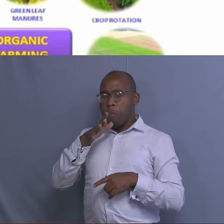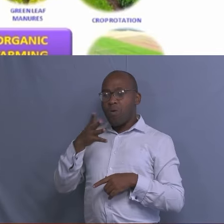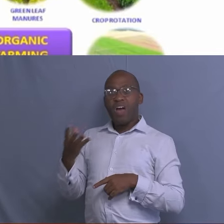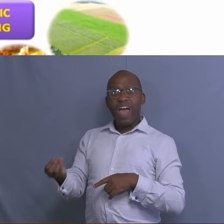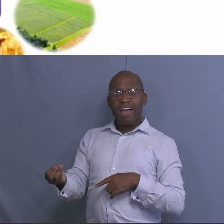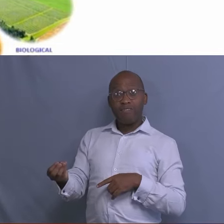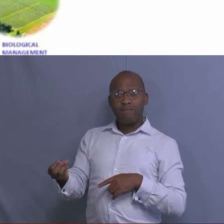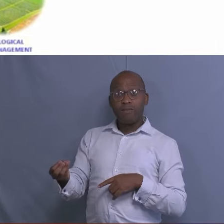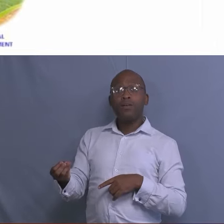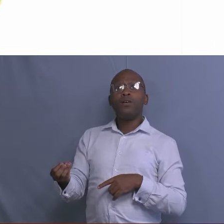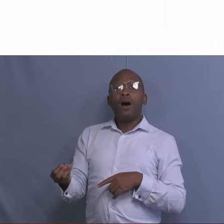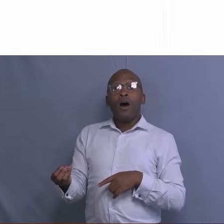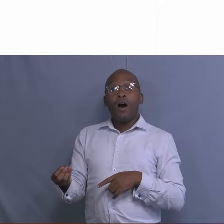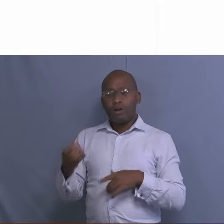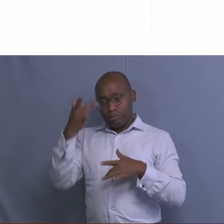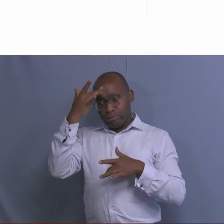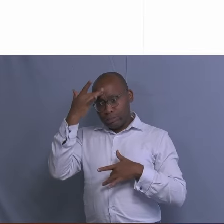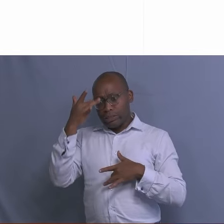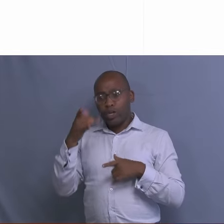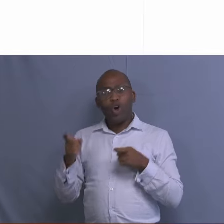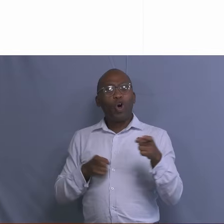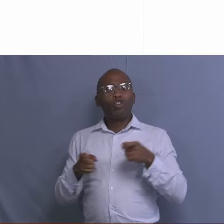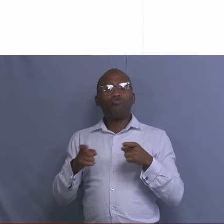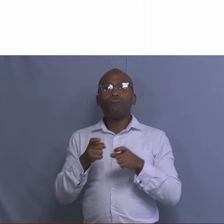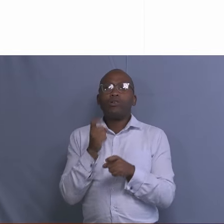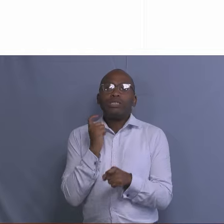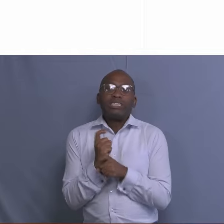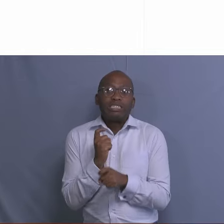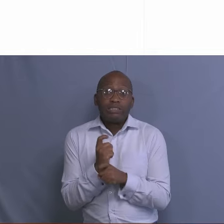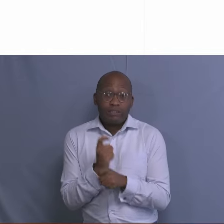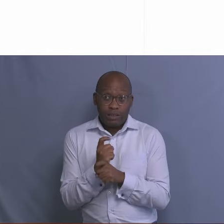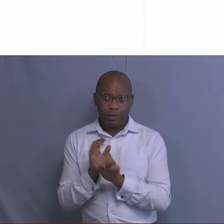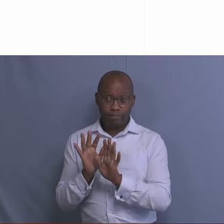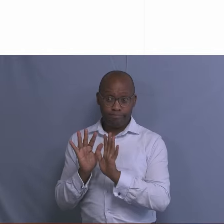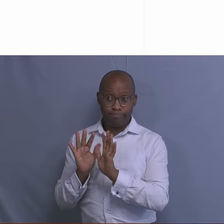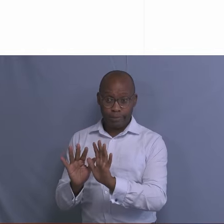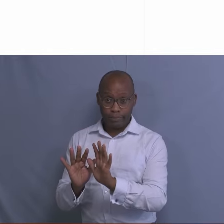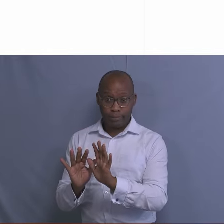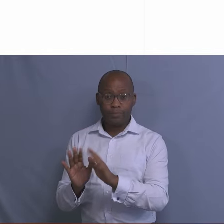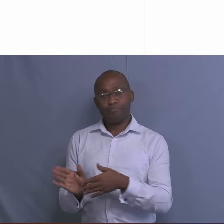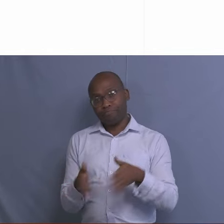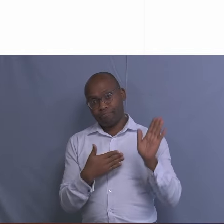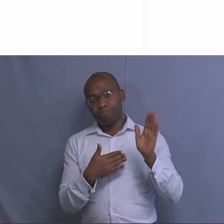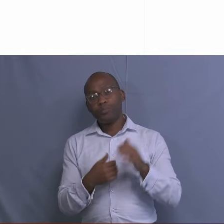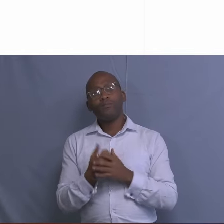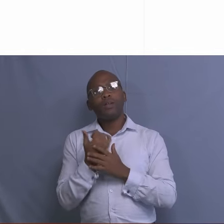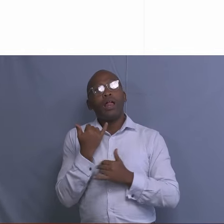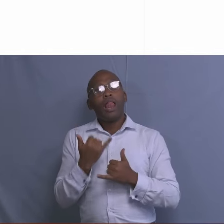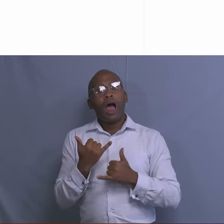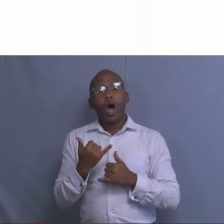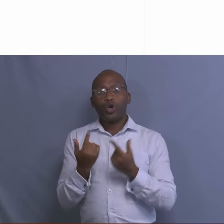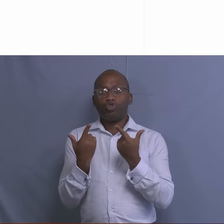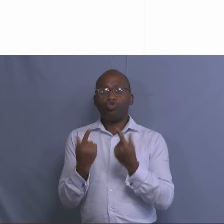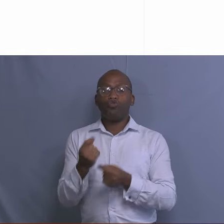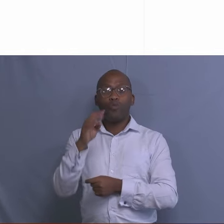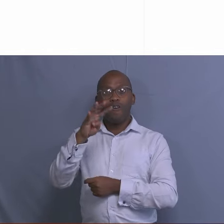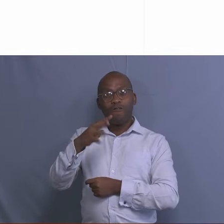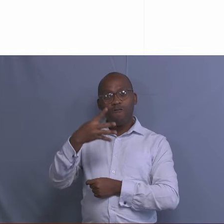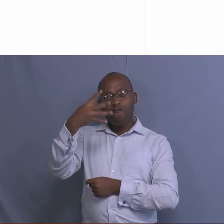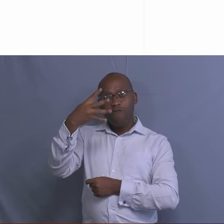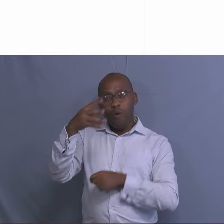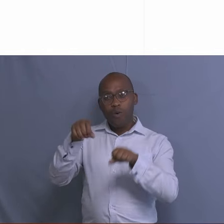Now I'm going to move on to organic farming, which is the fourth method of farming.